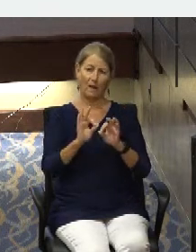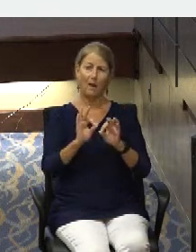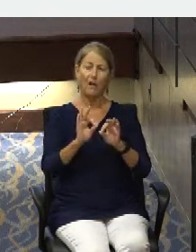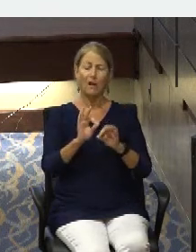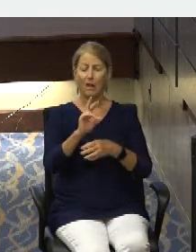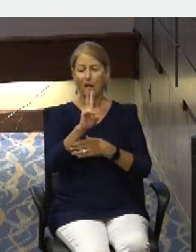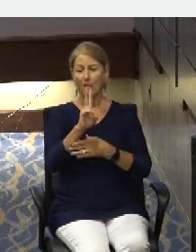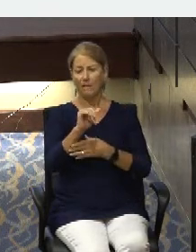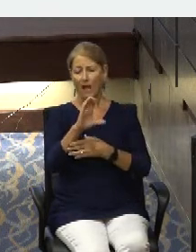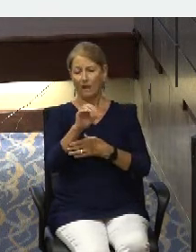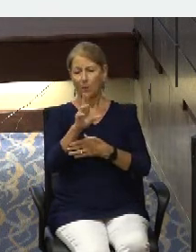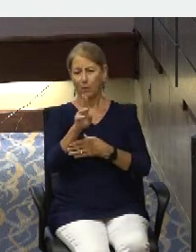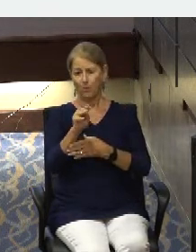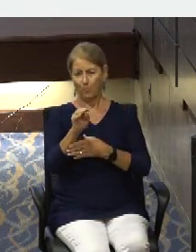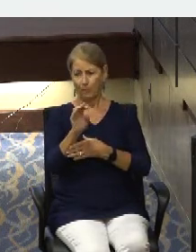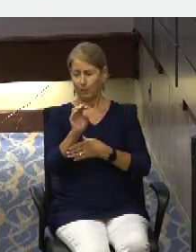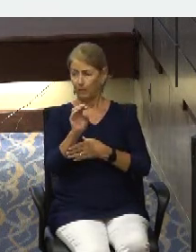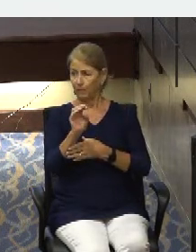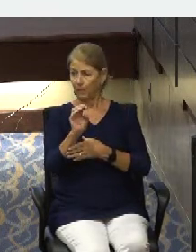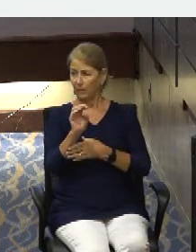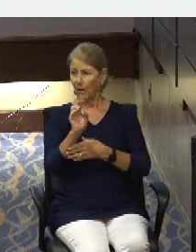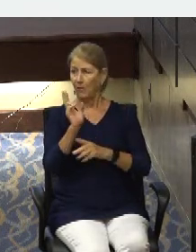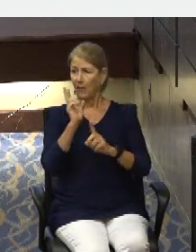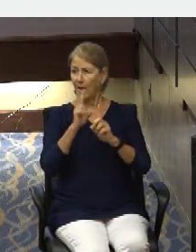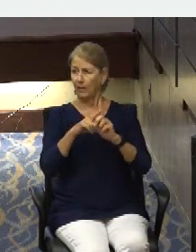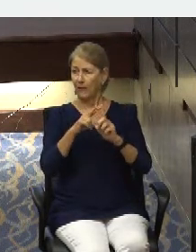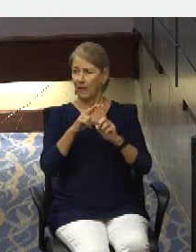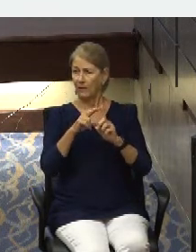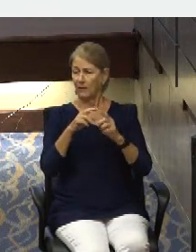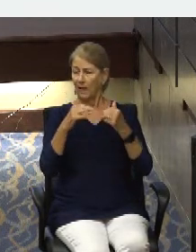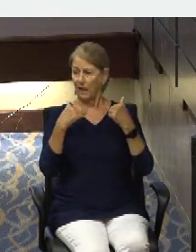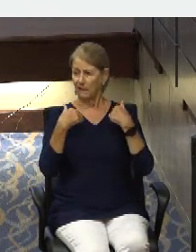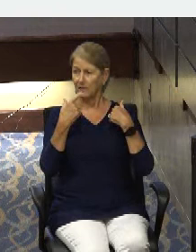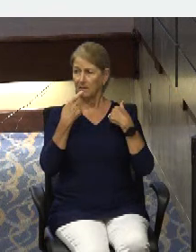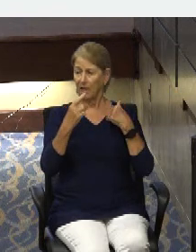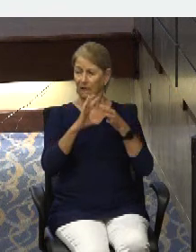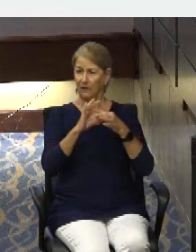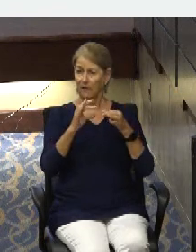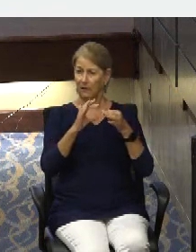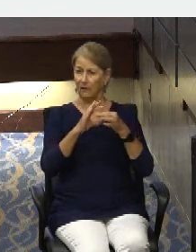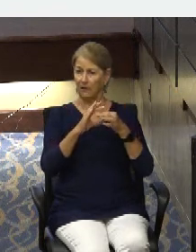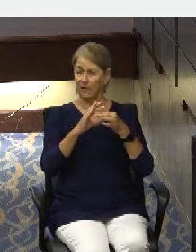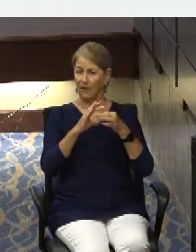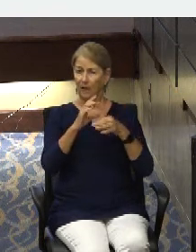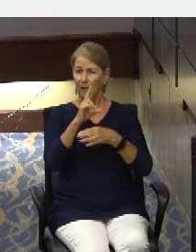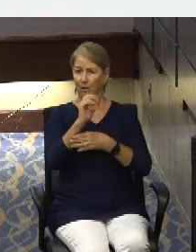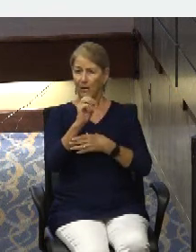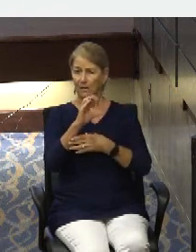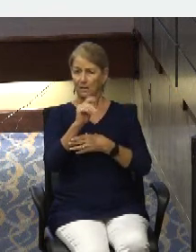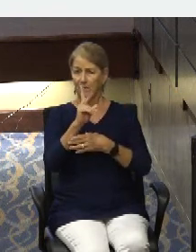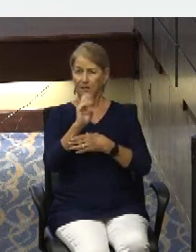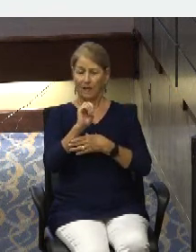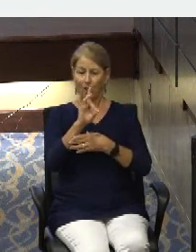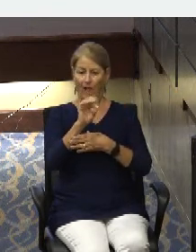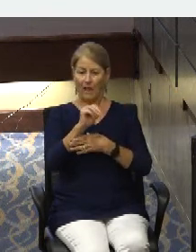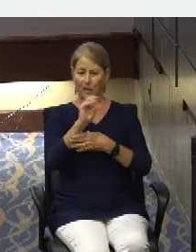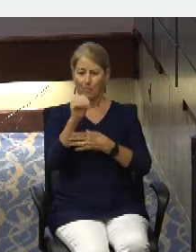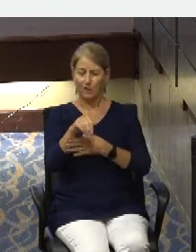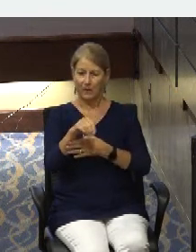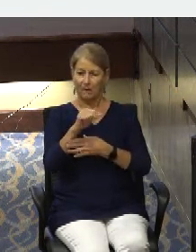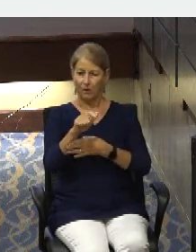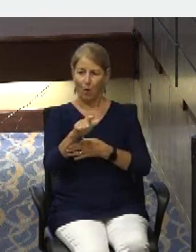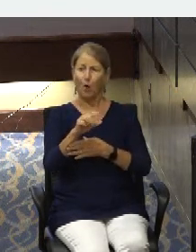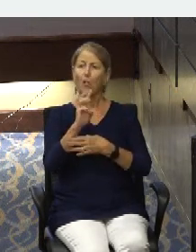there. The applicant has stated in their narrative that they recycle 80% of all water captured in this